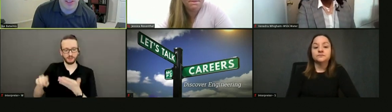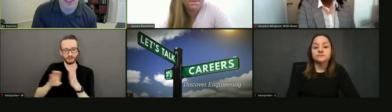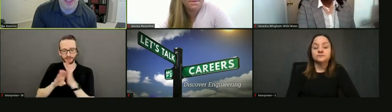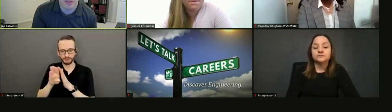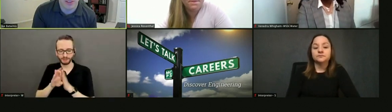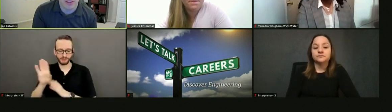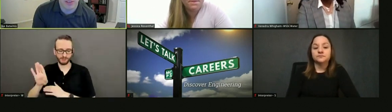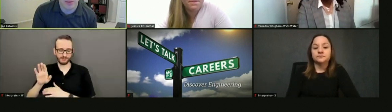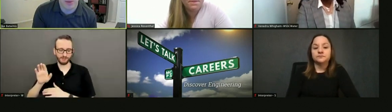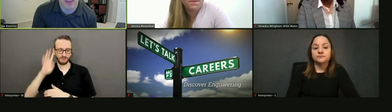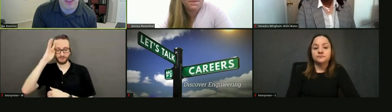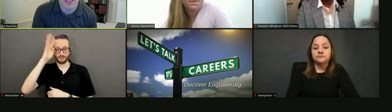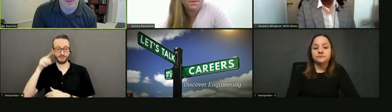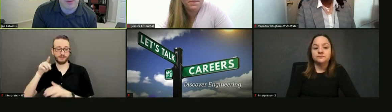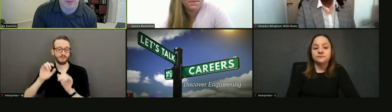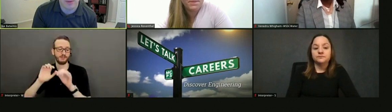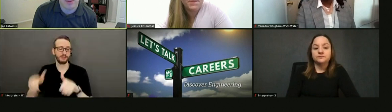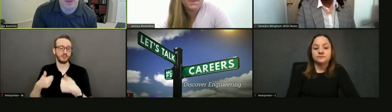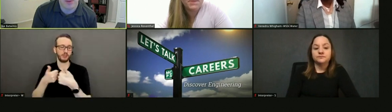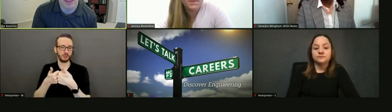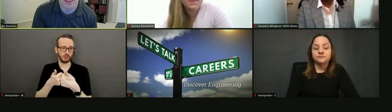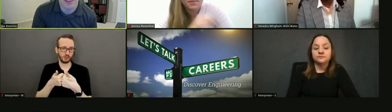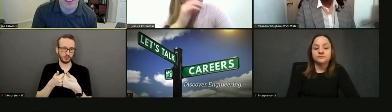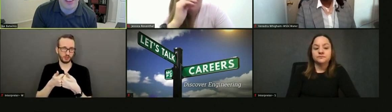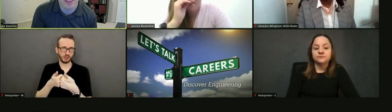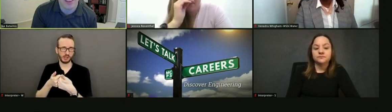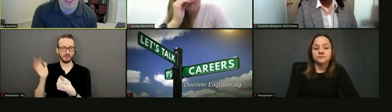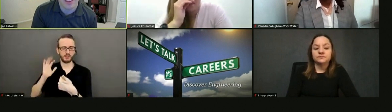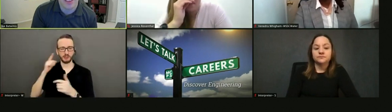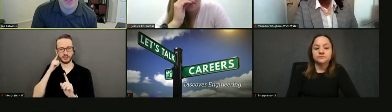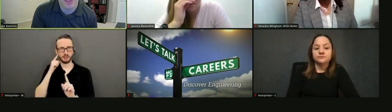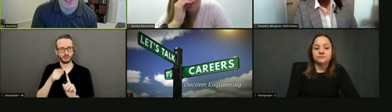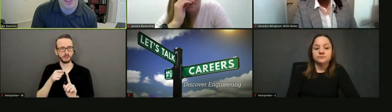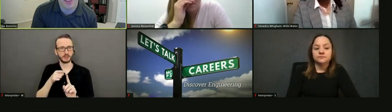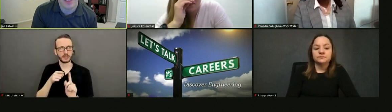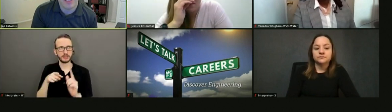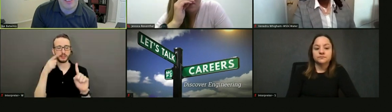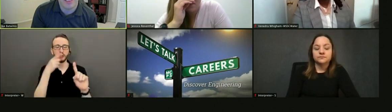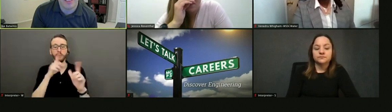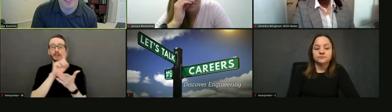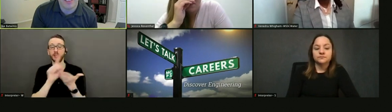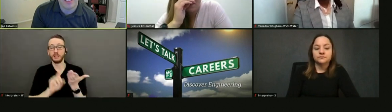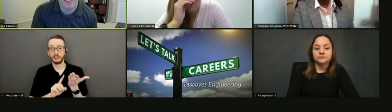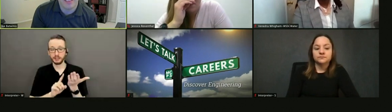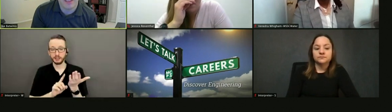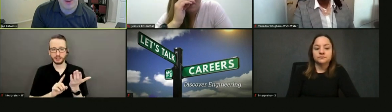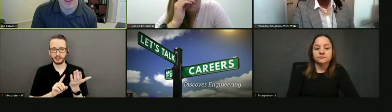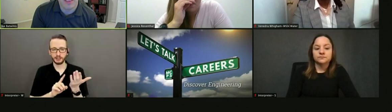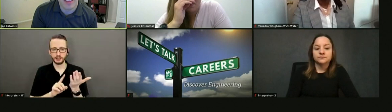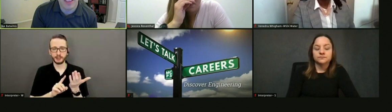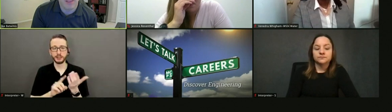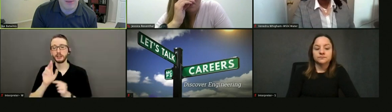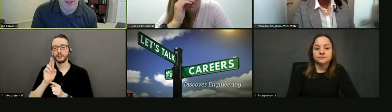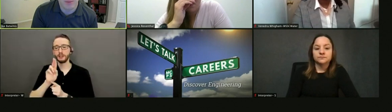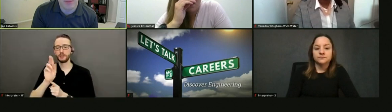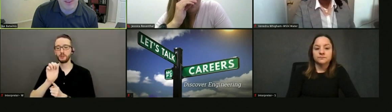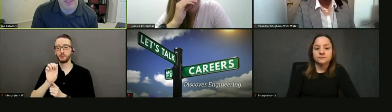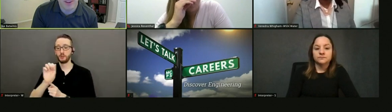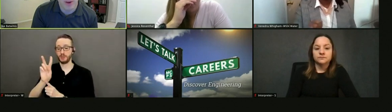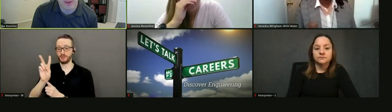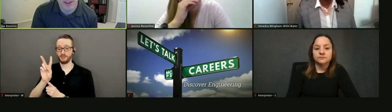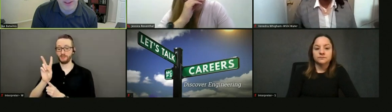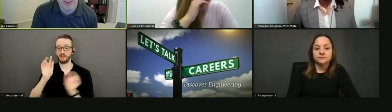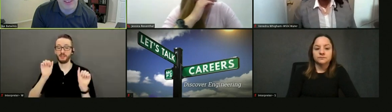AeroConnect Challenge. I was developing that one was for developing a or designing a UAV that would help